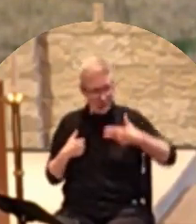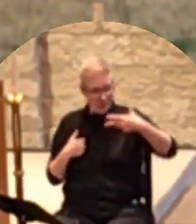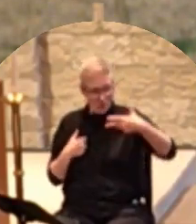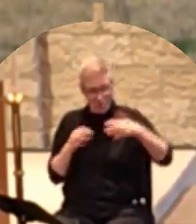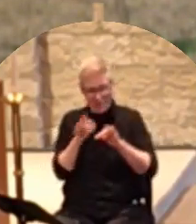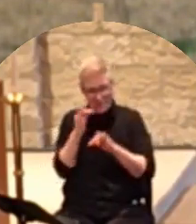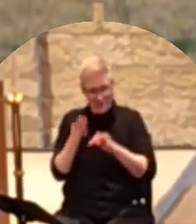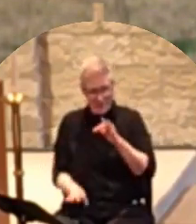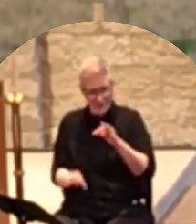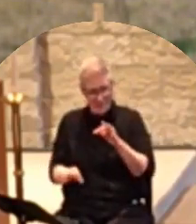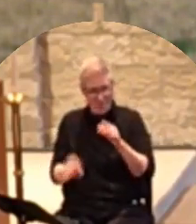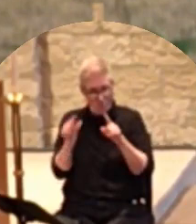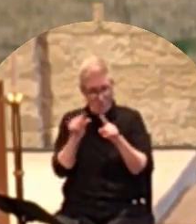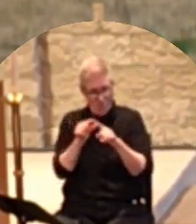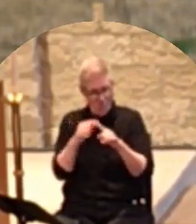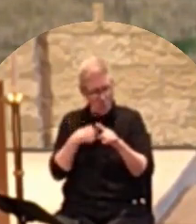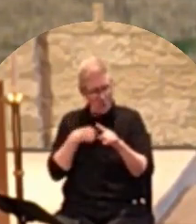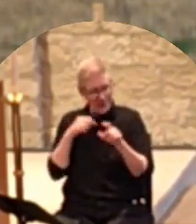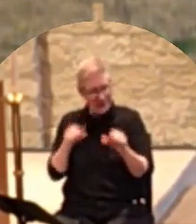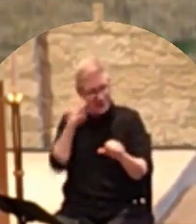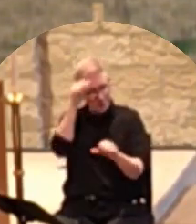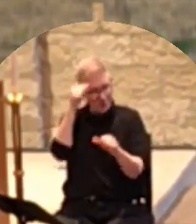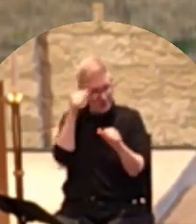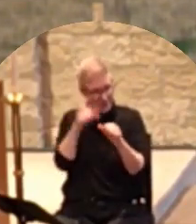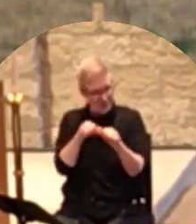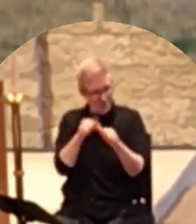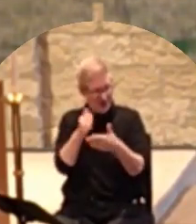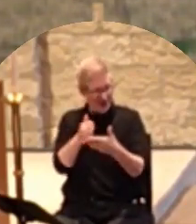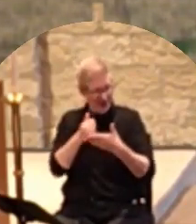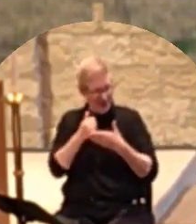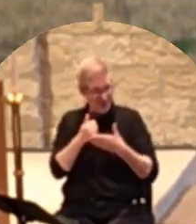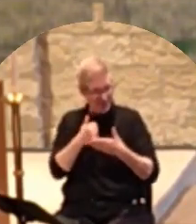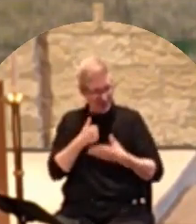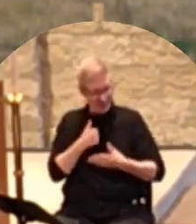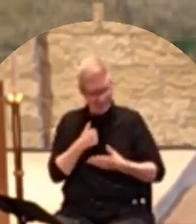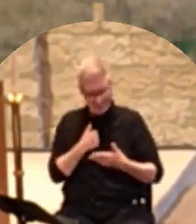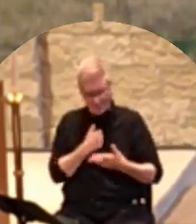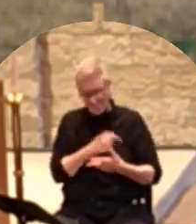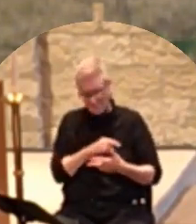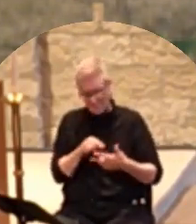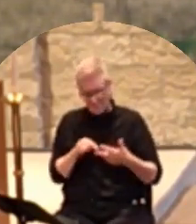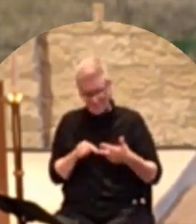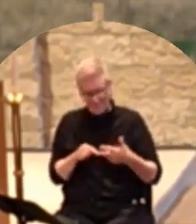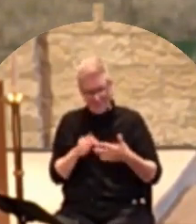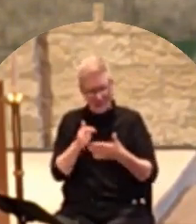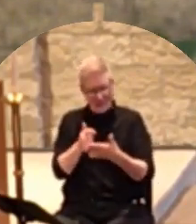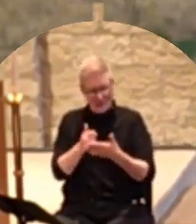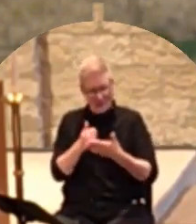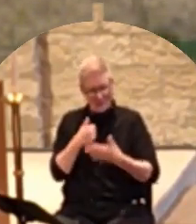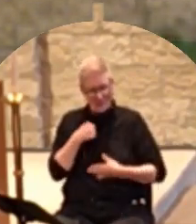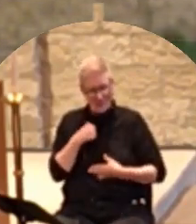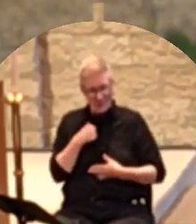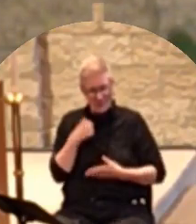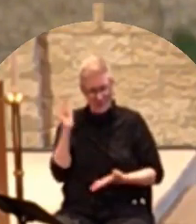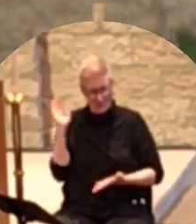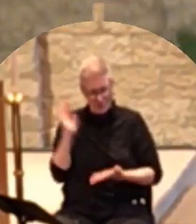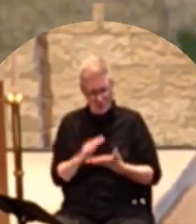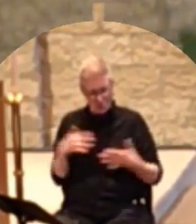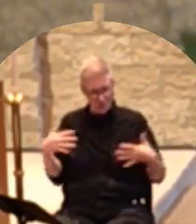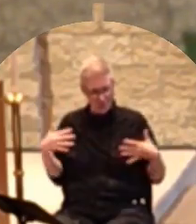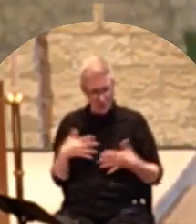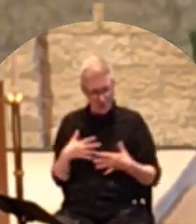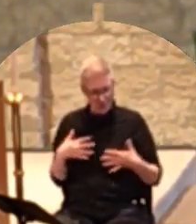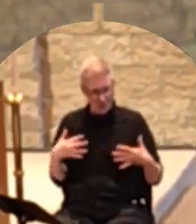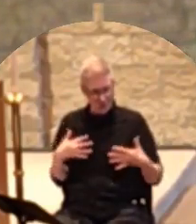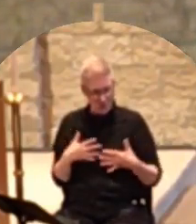simple words that I could remember in order to help alleviate that fear